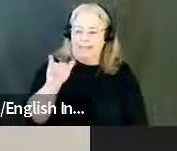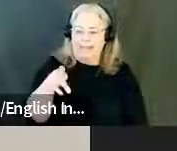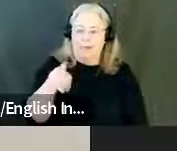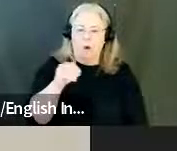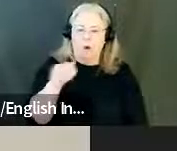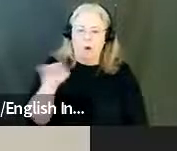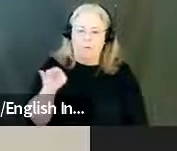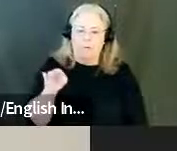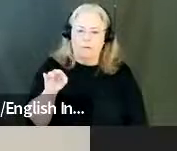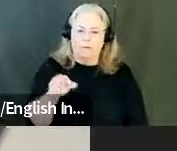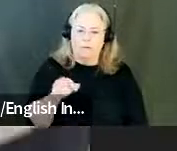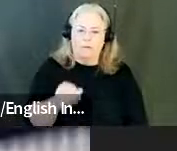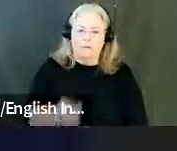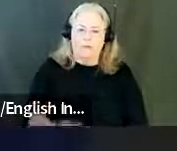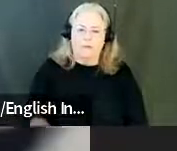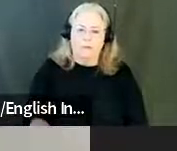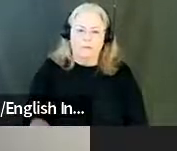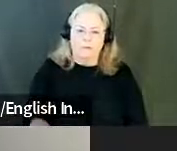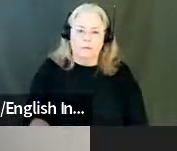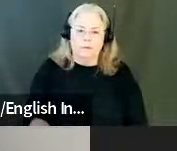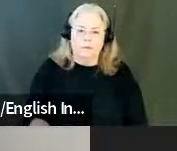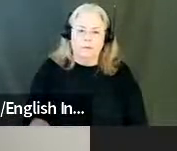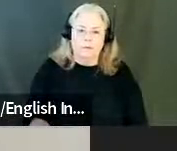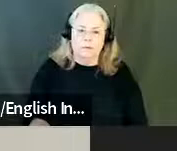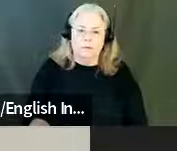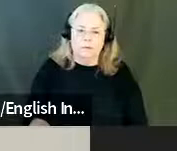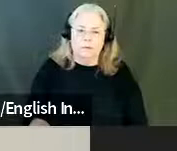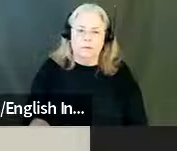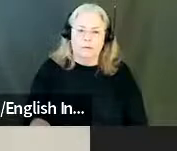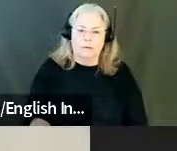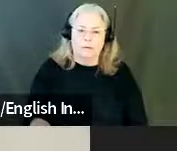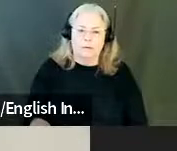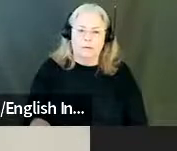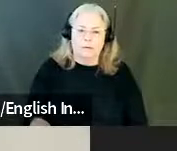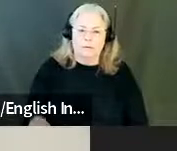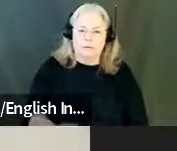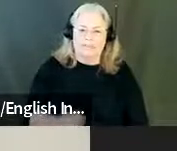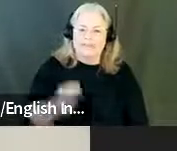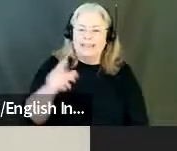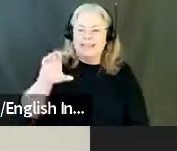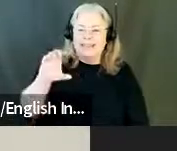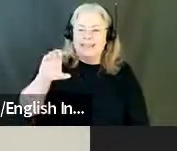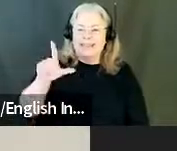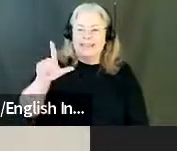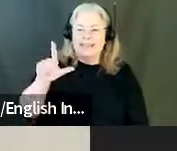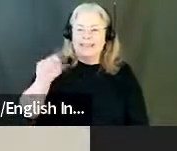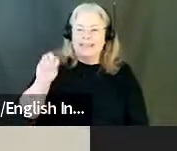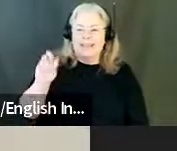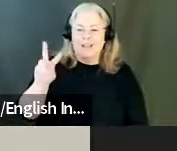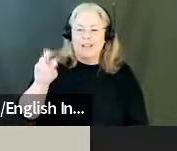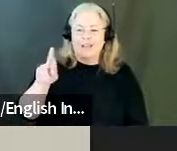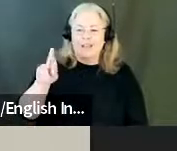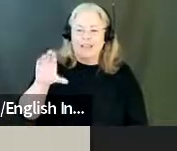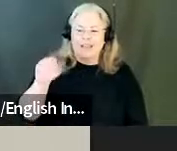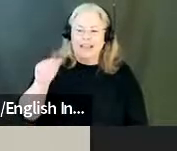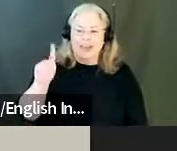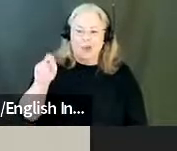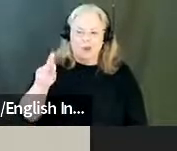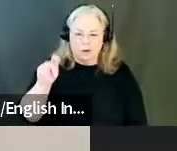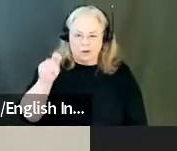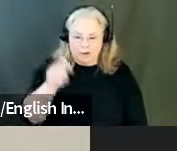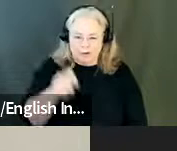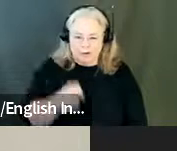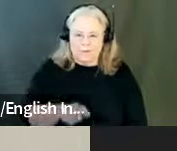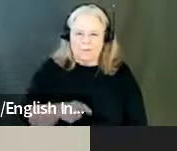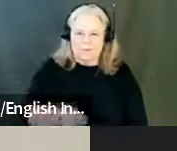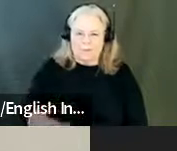So to remove that lip, you can see that I'm putting my clever cutter into that hole and I'm sliding